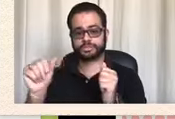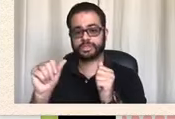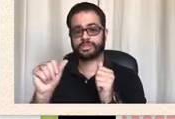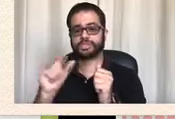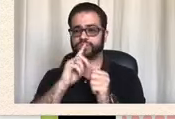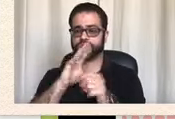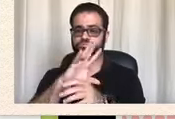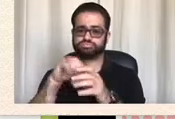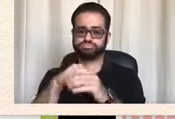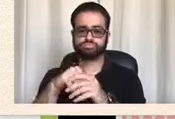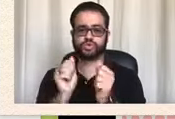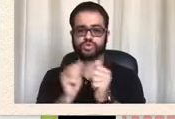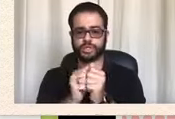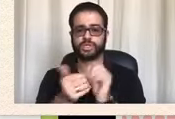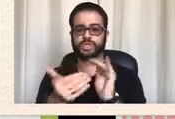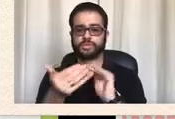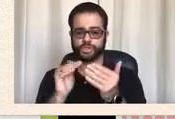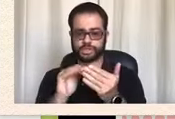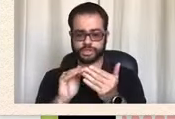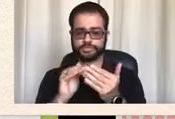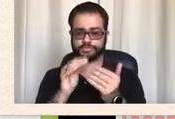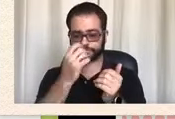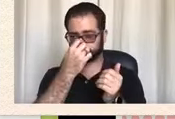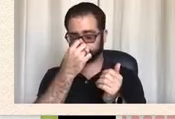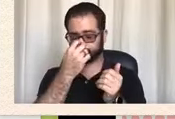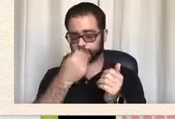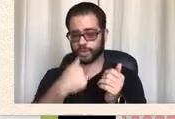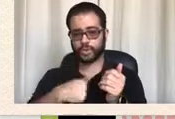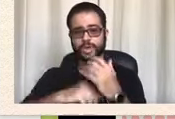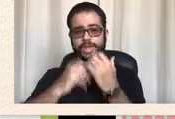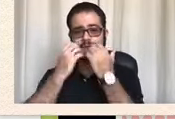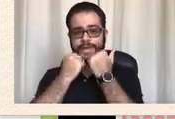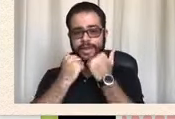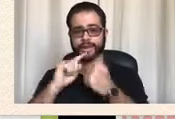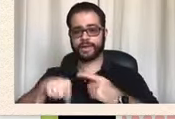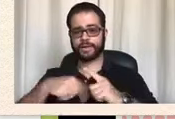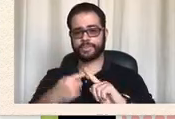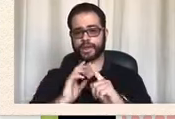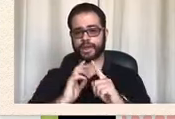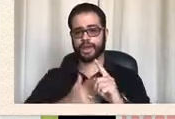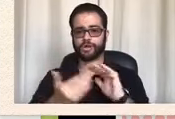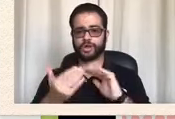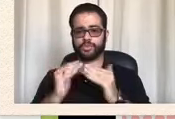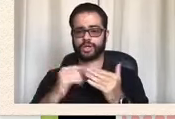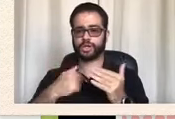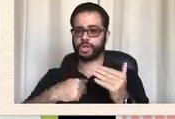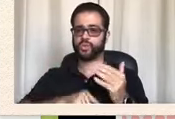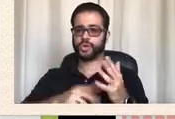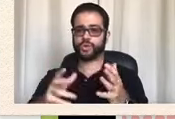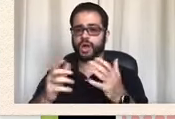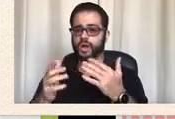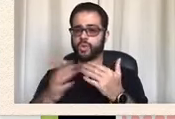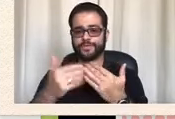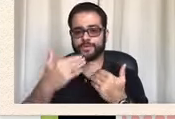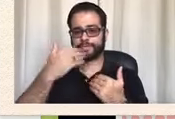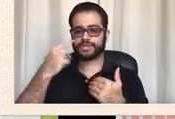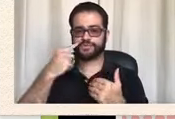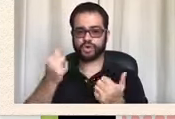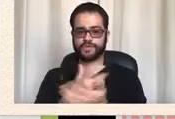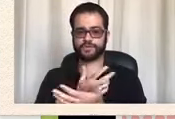community and that we care about our community and we want what's best for everyone.